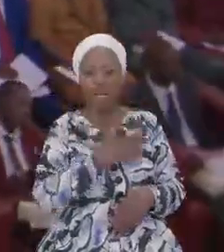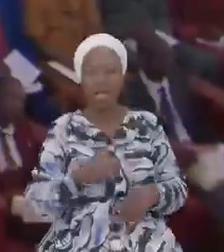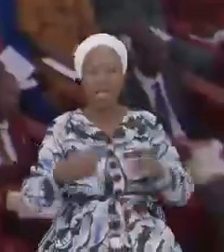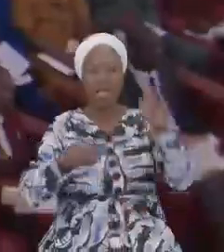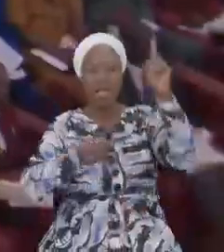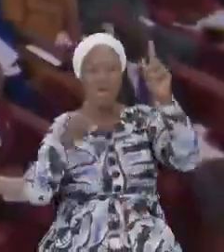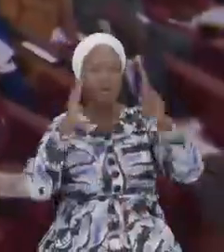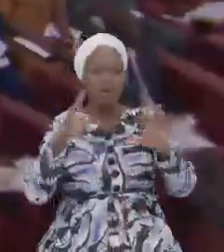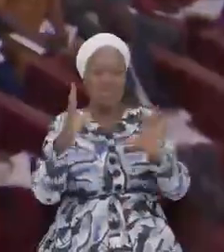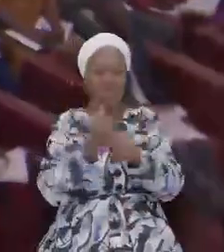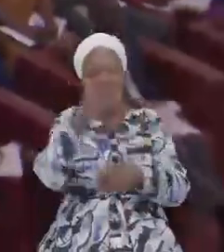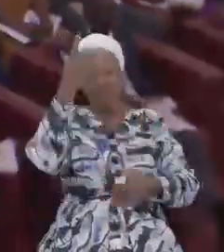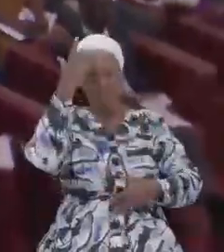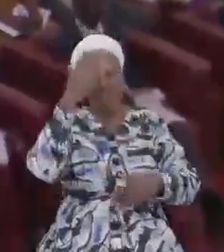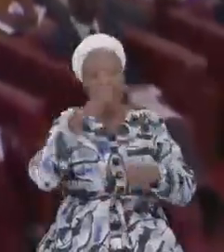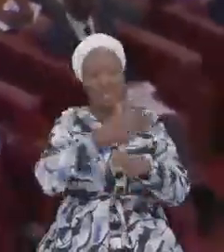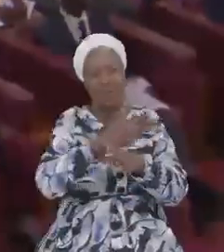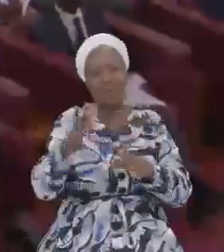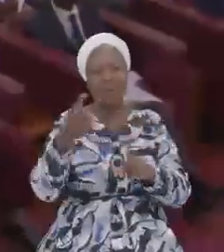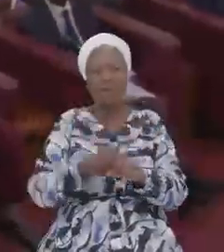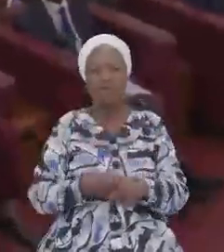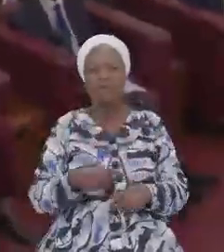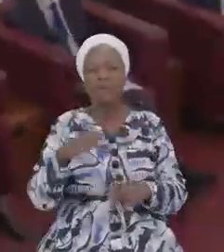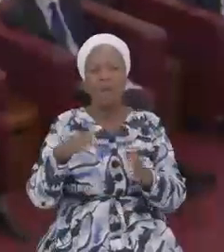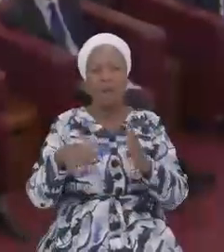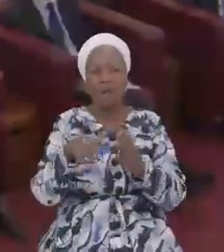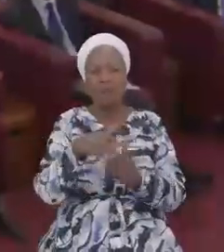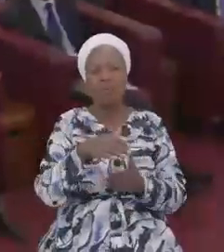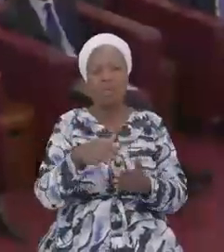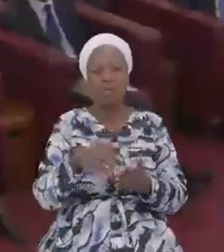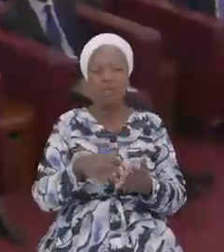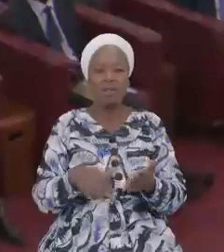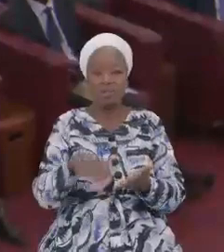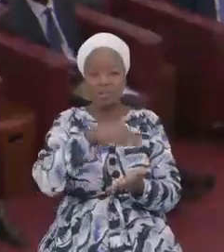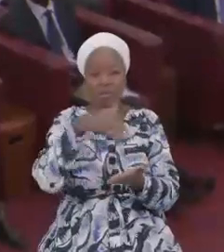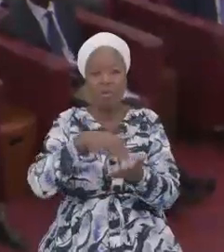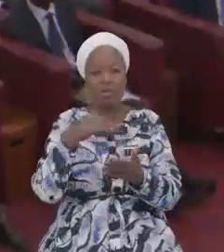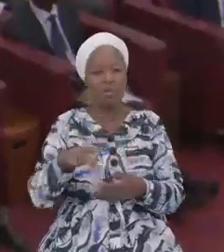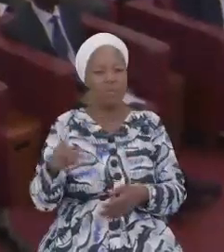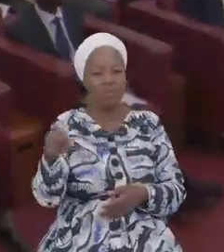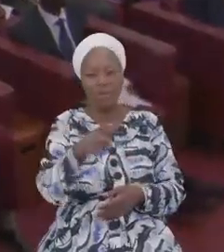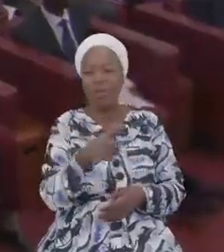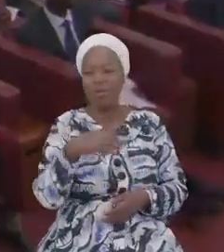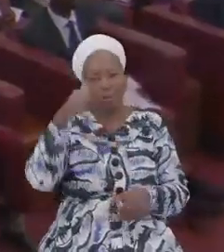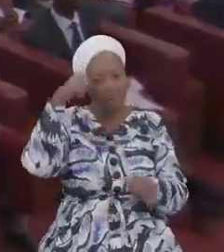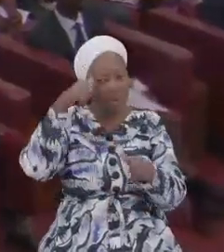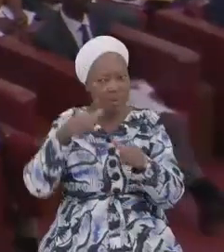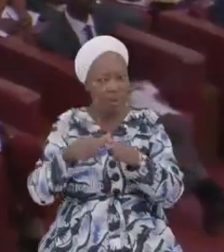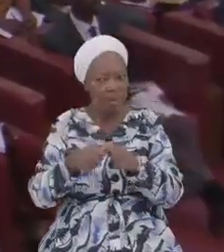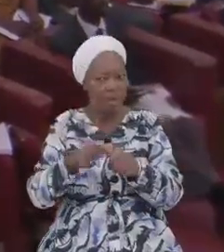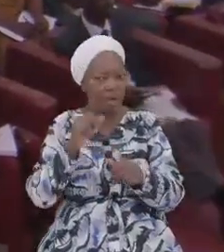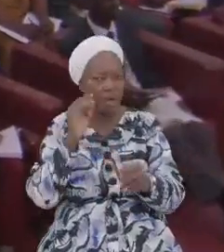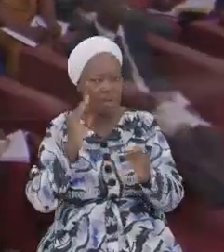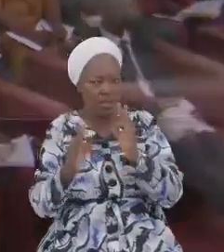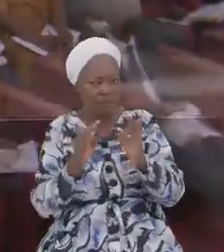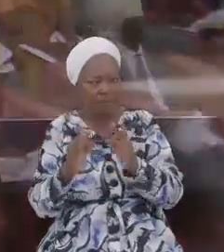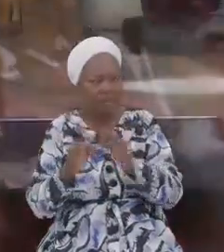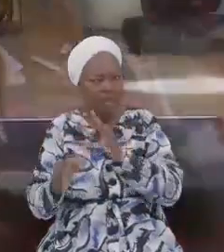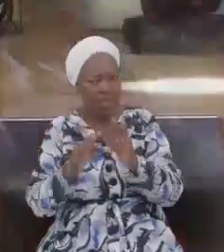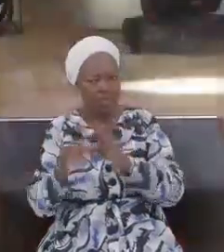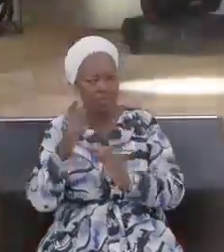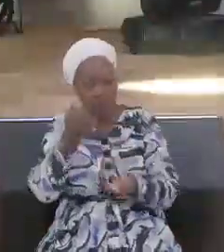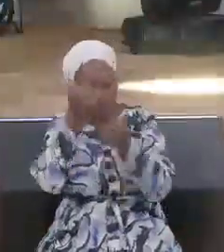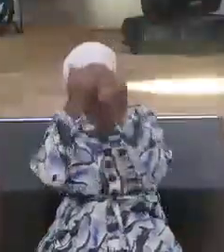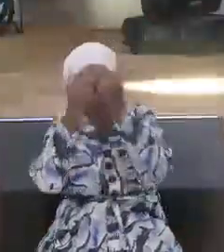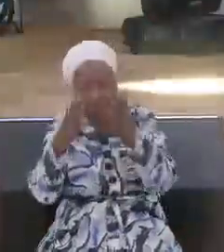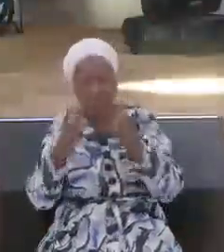take sickness away from the midst of thee. Remember, if you obey his